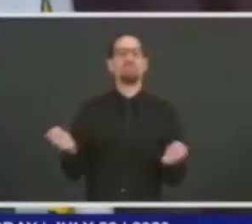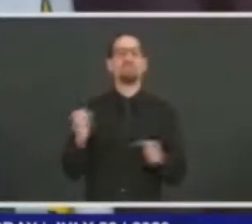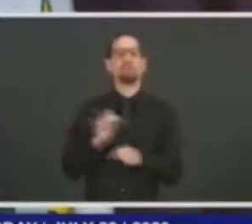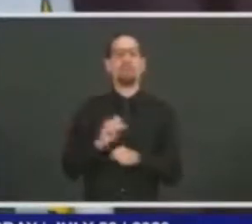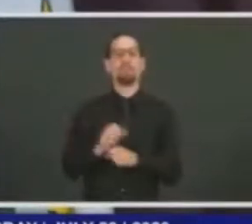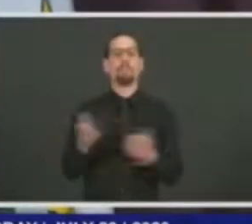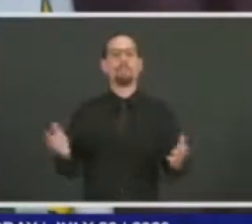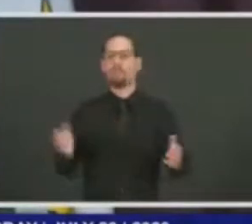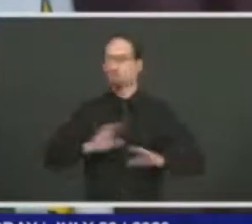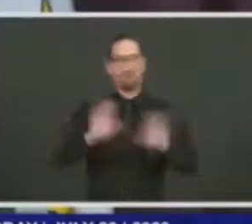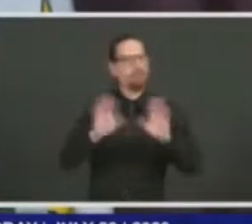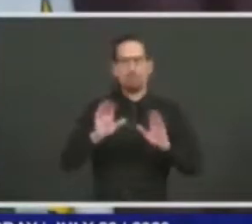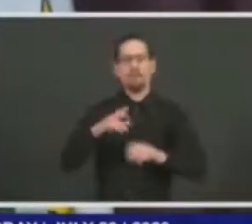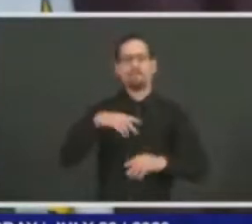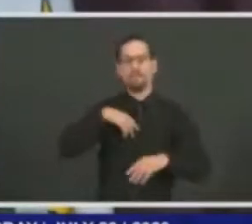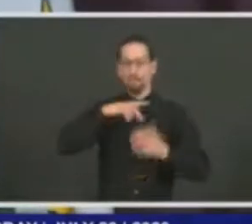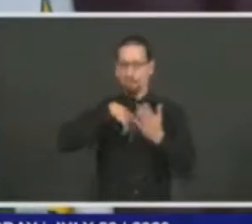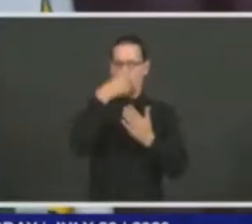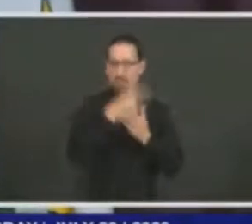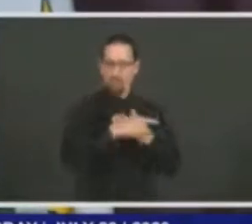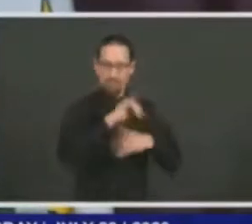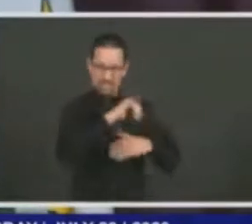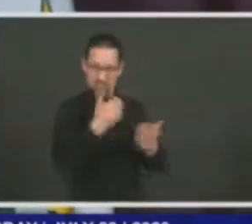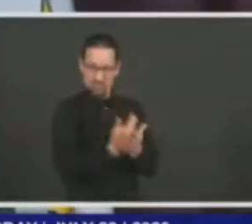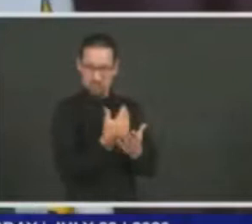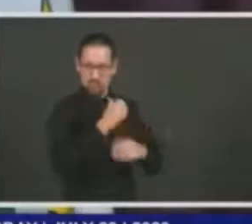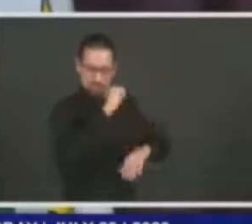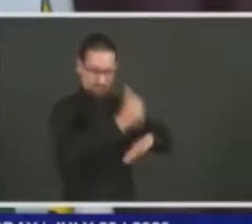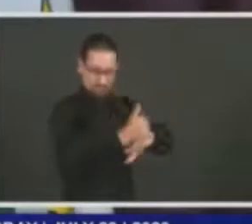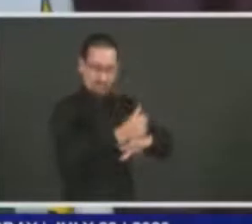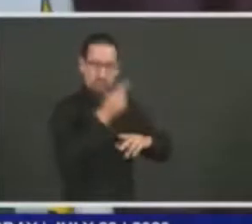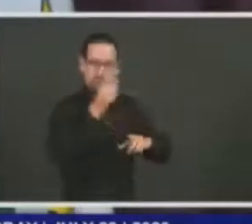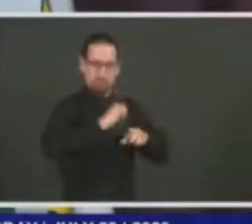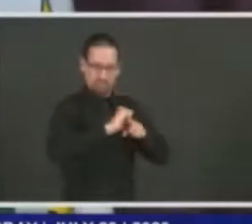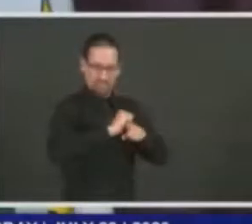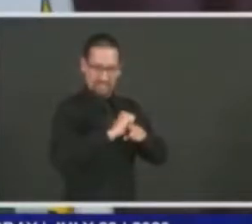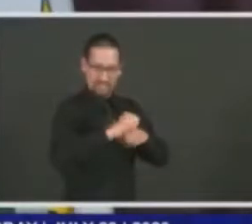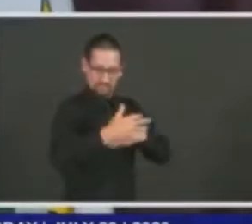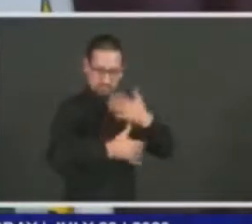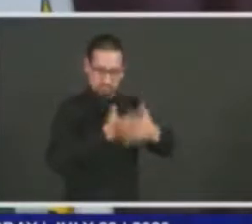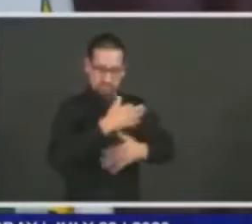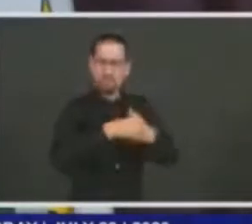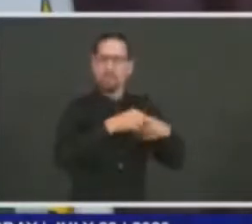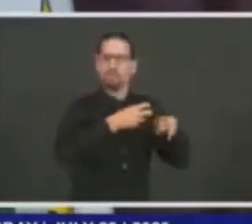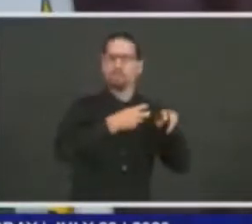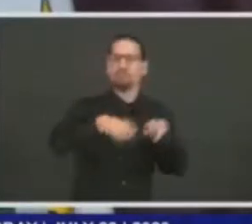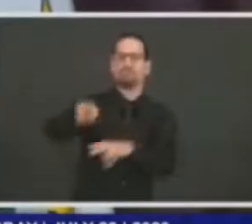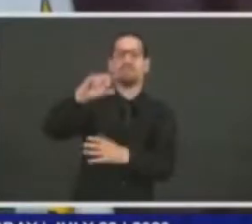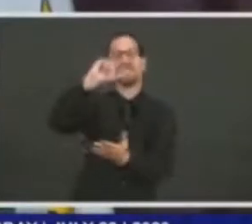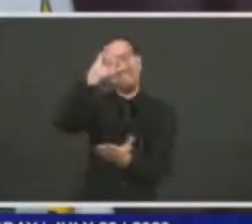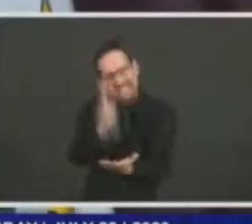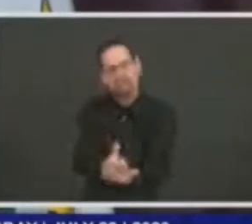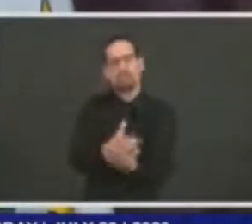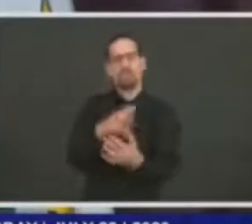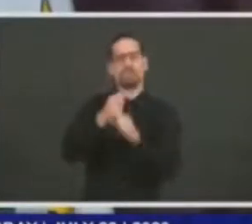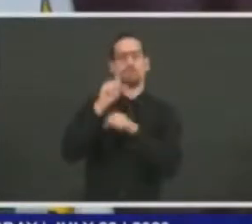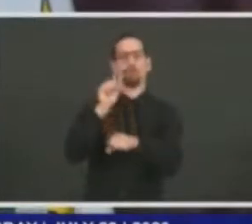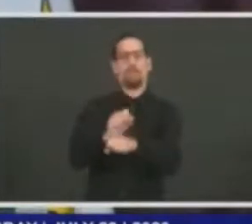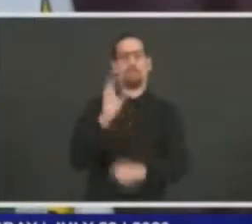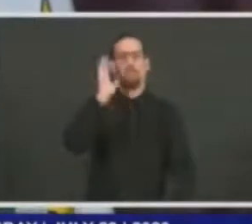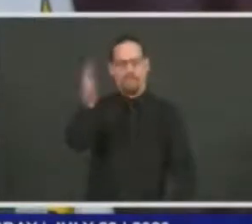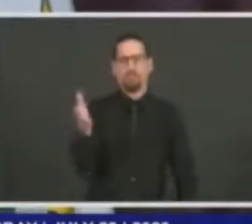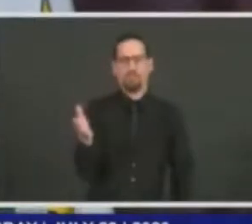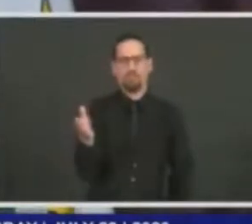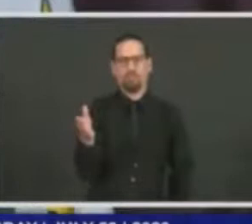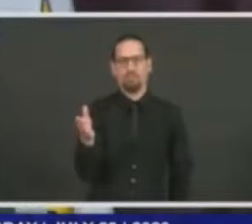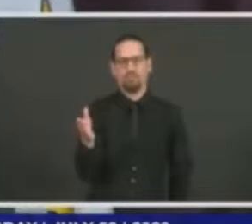your job, if you're worried you might not be able to ever go back to your job, if you think you desperately want a new job but you don't